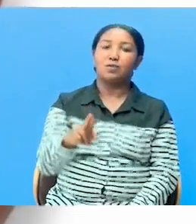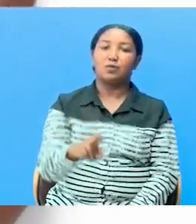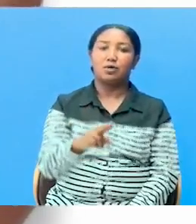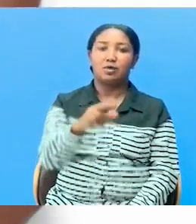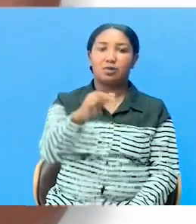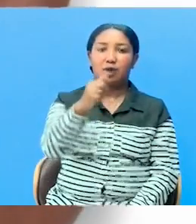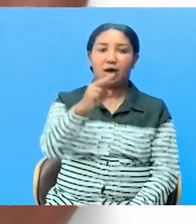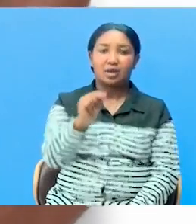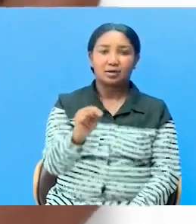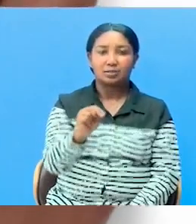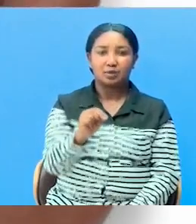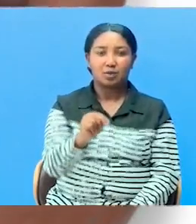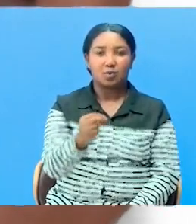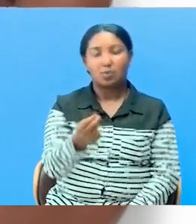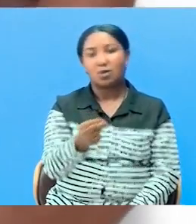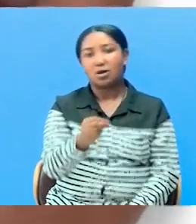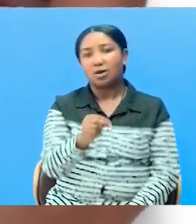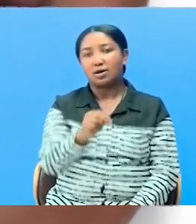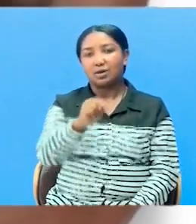an elephant,